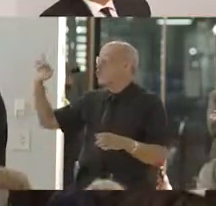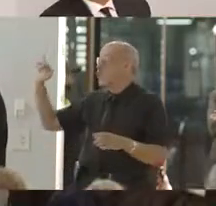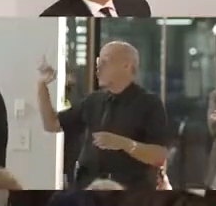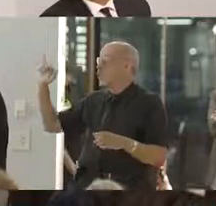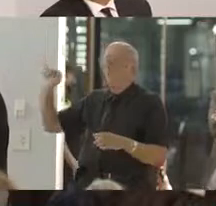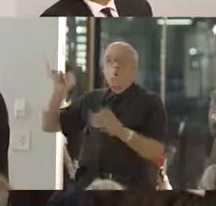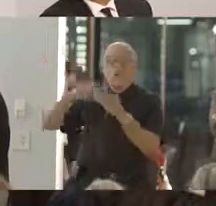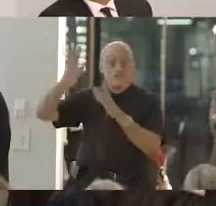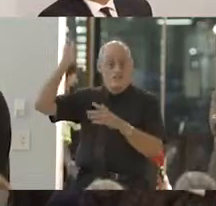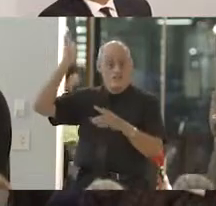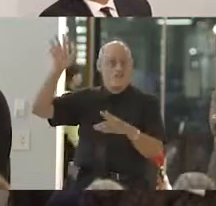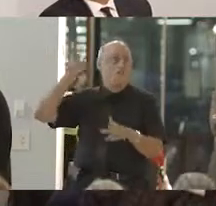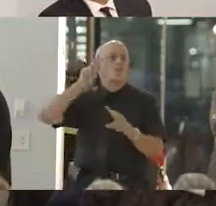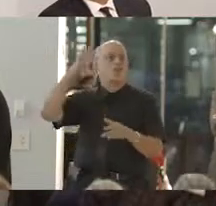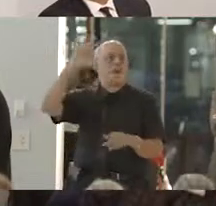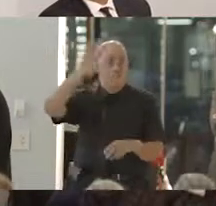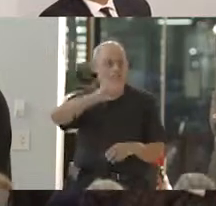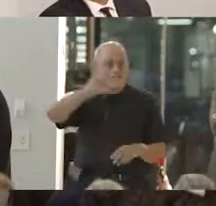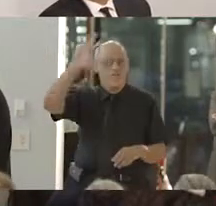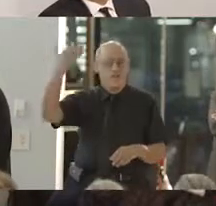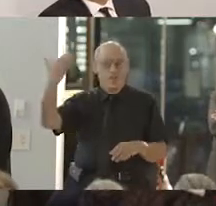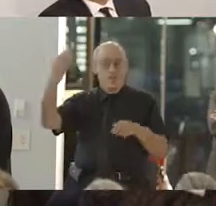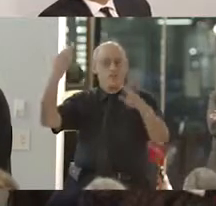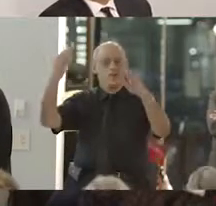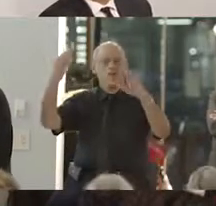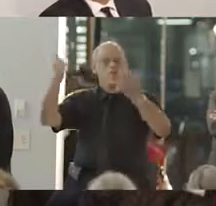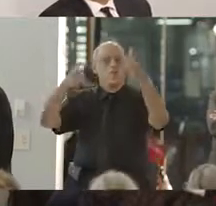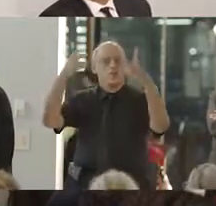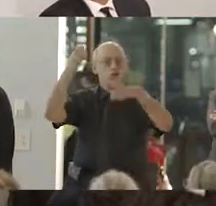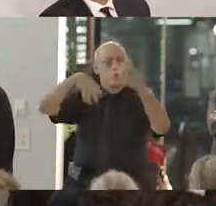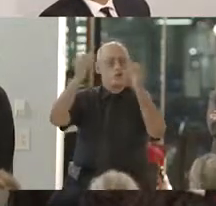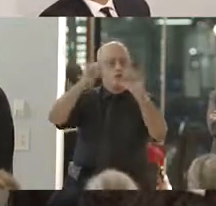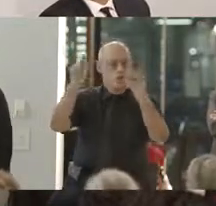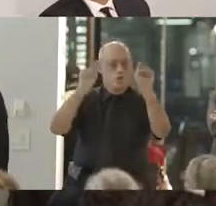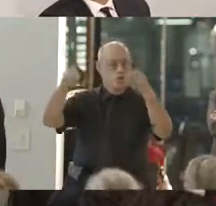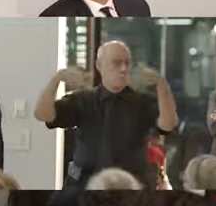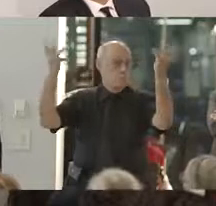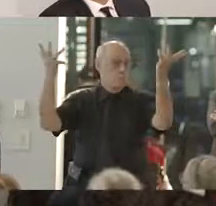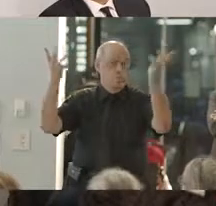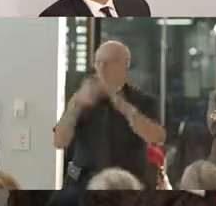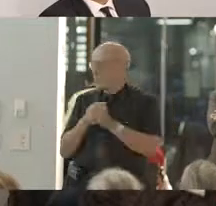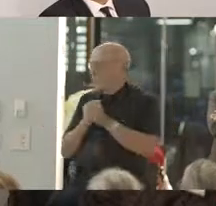5, when you're looking at 5A and 5B, which one is more expensive?